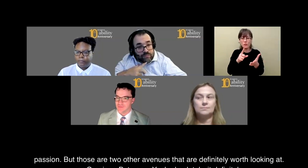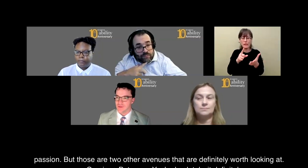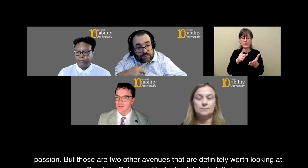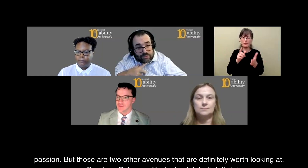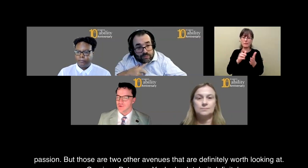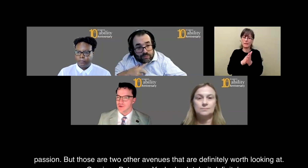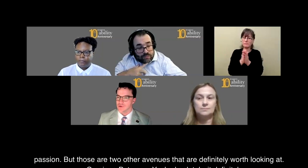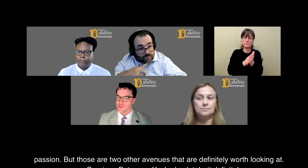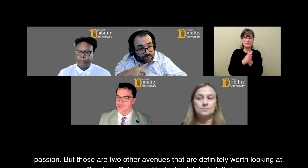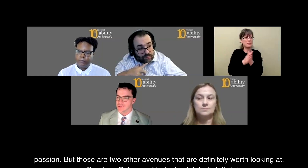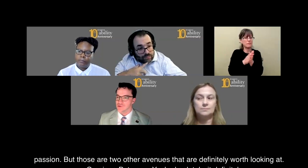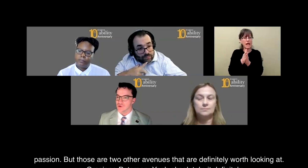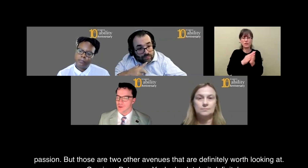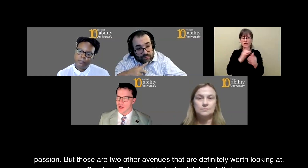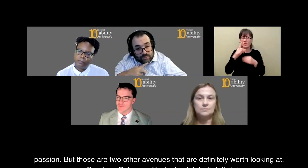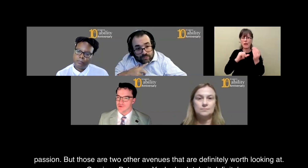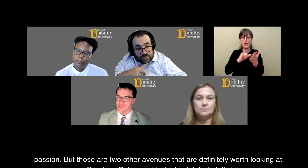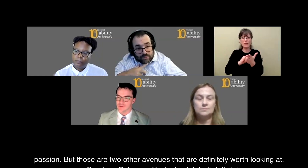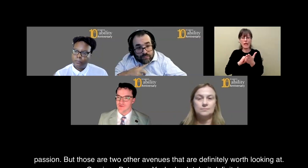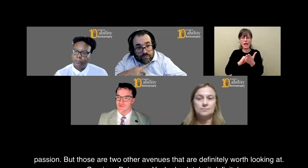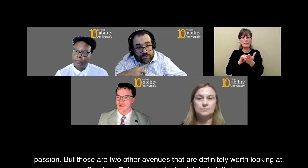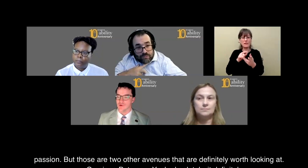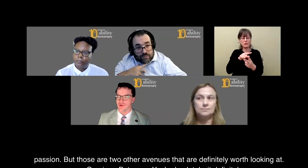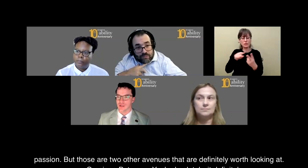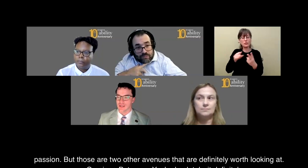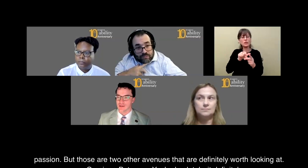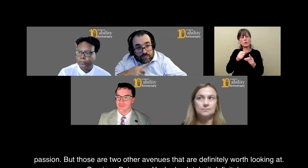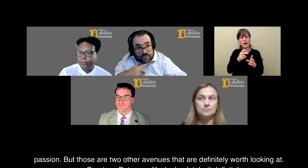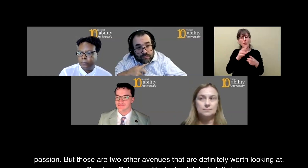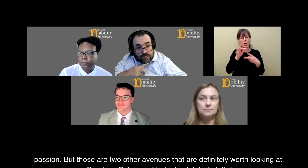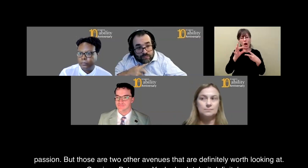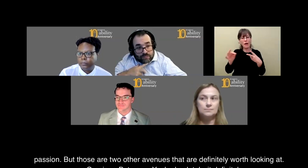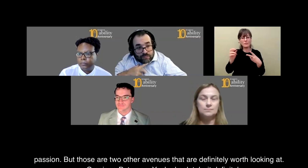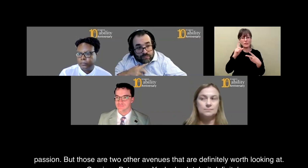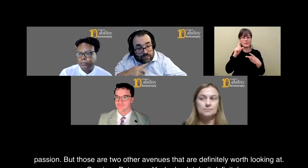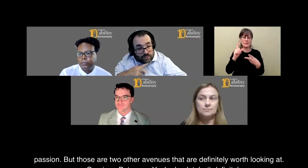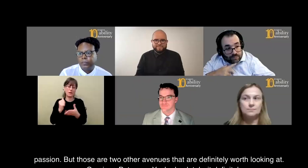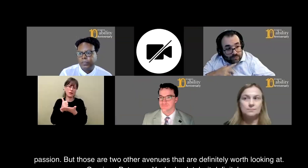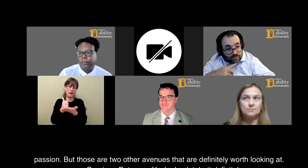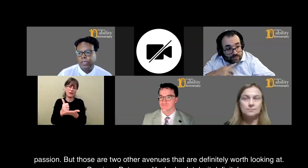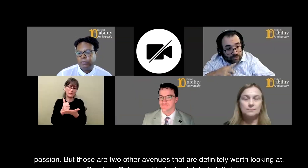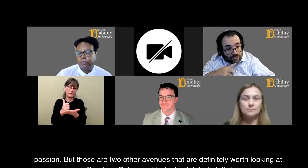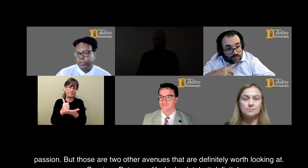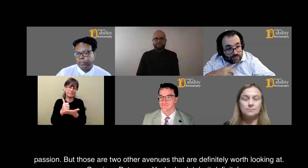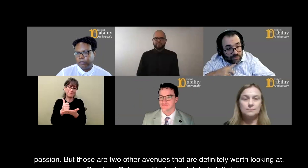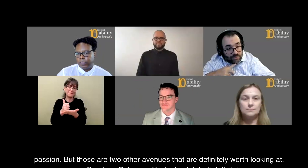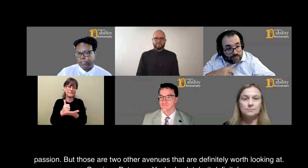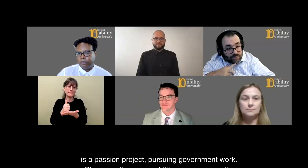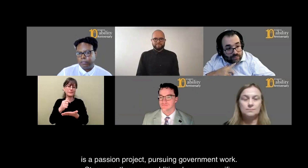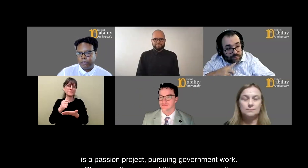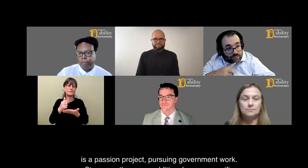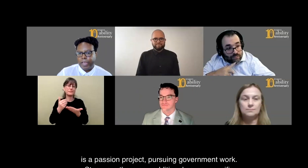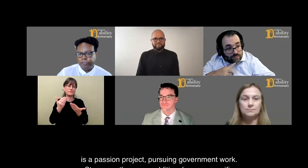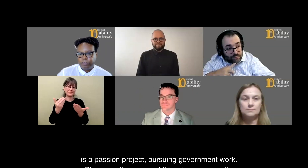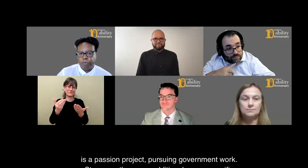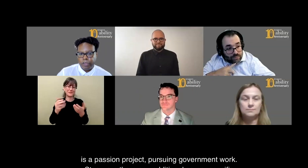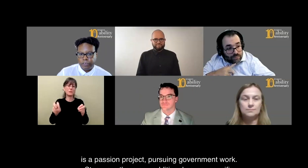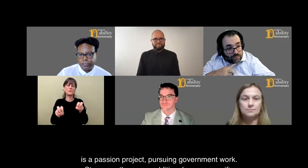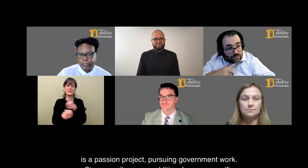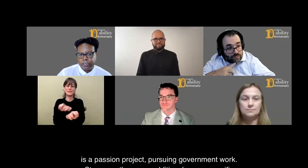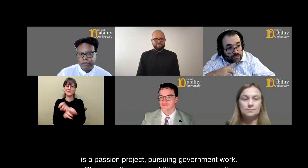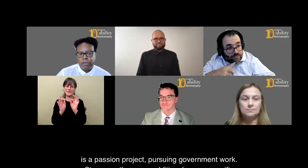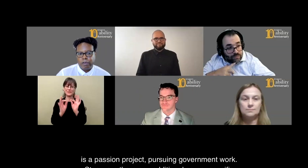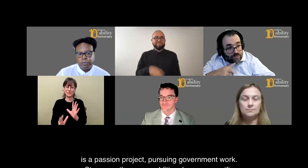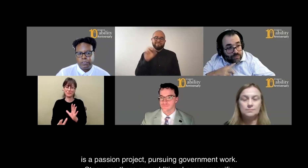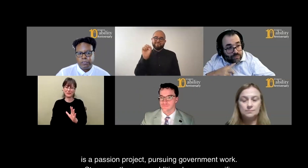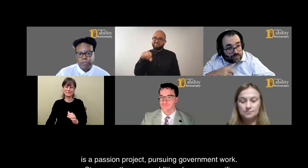passion. But those are two other avenues that are definitely worth looking at. Yeah, absolutely. It definitely is a passion